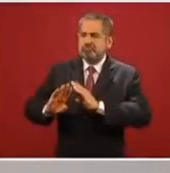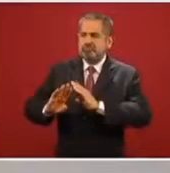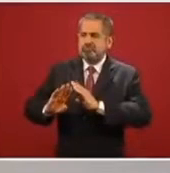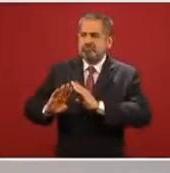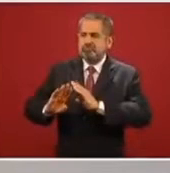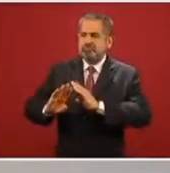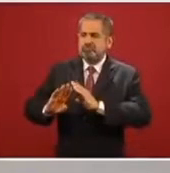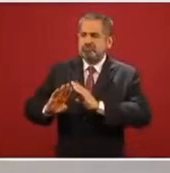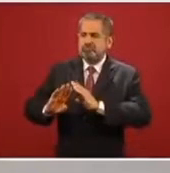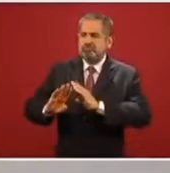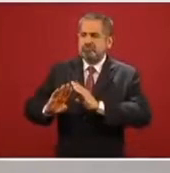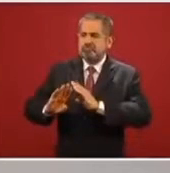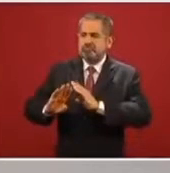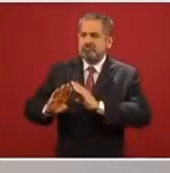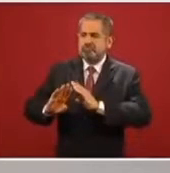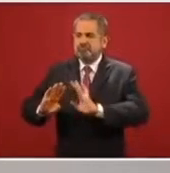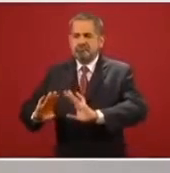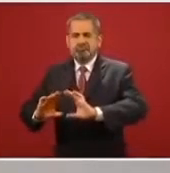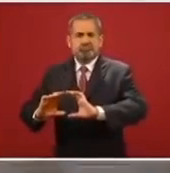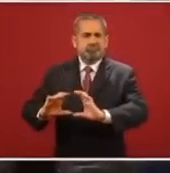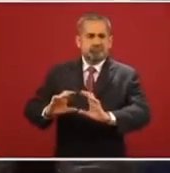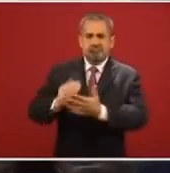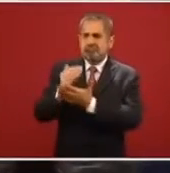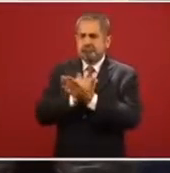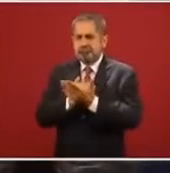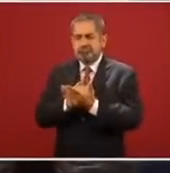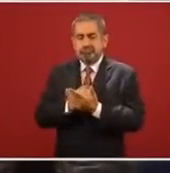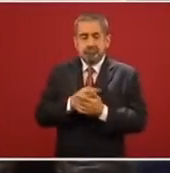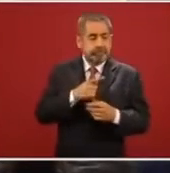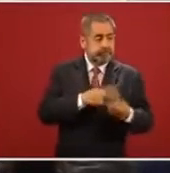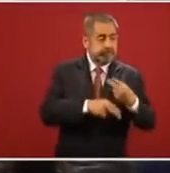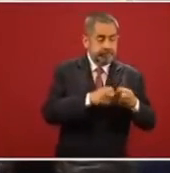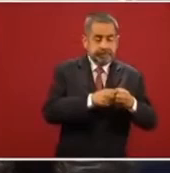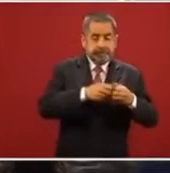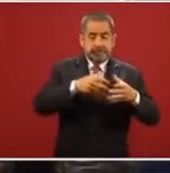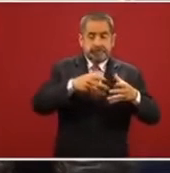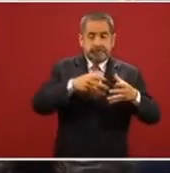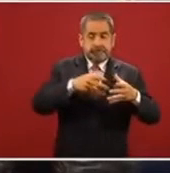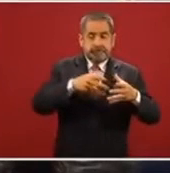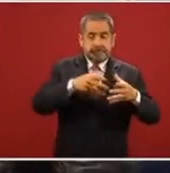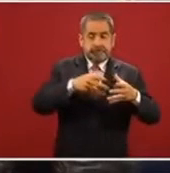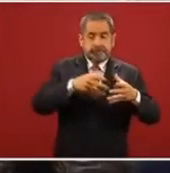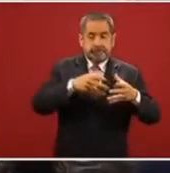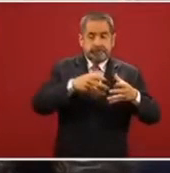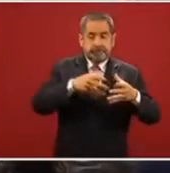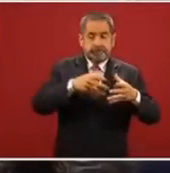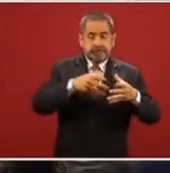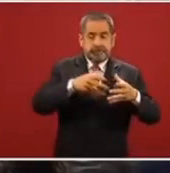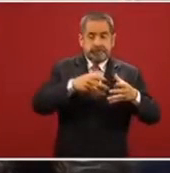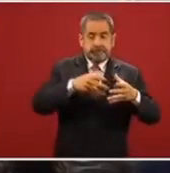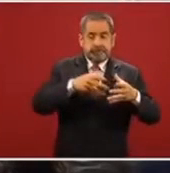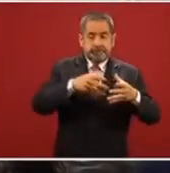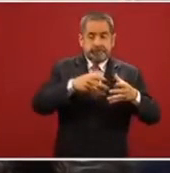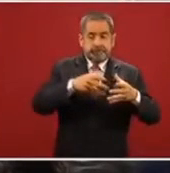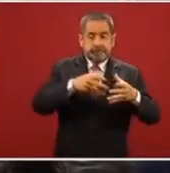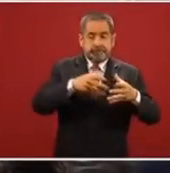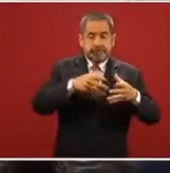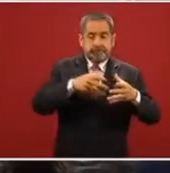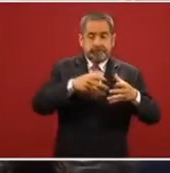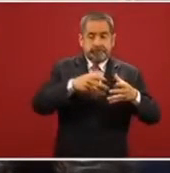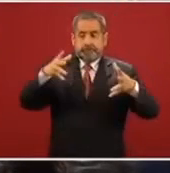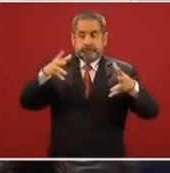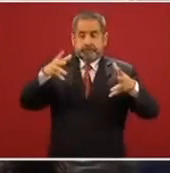will contain the epidemic. Cuanto más crezca el número acumulado The more the number of